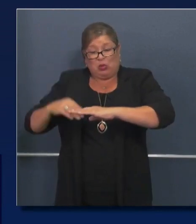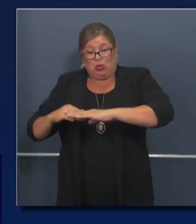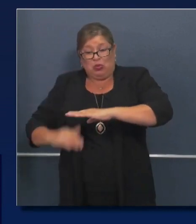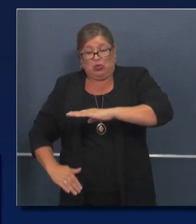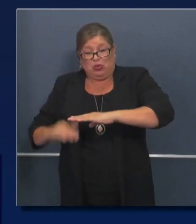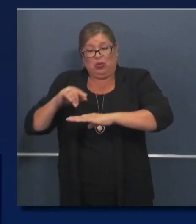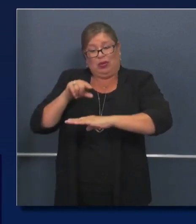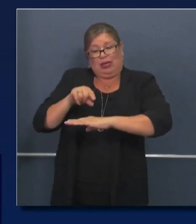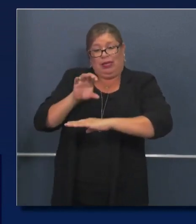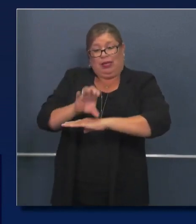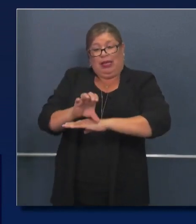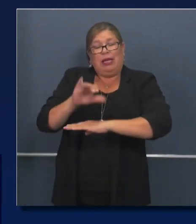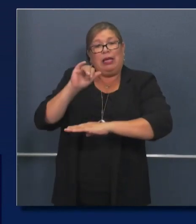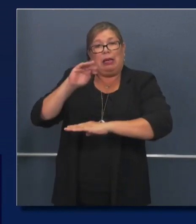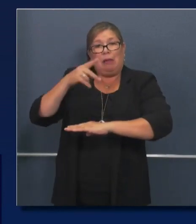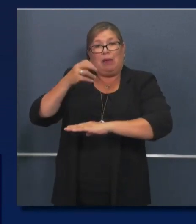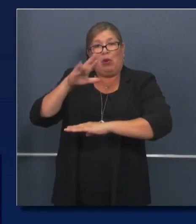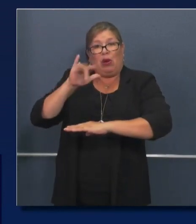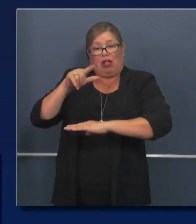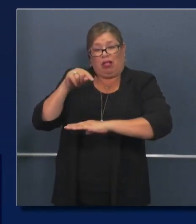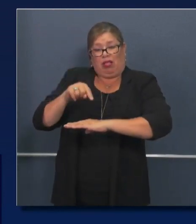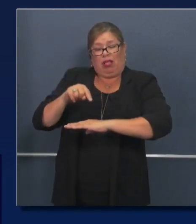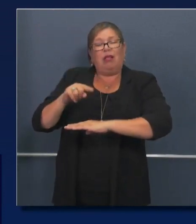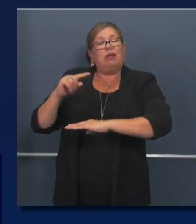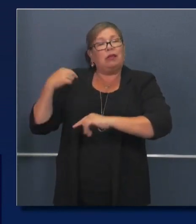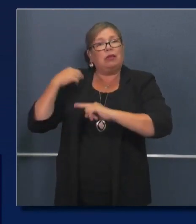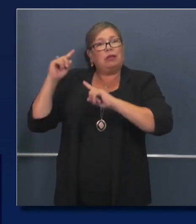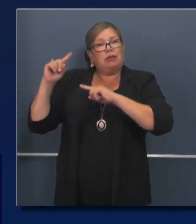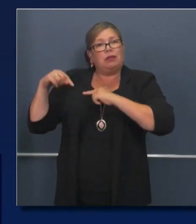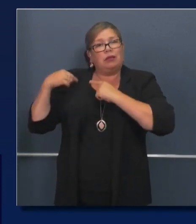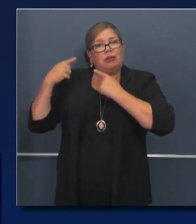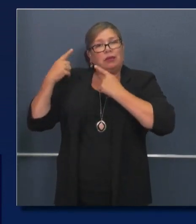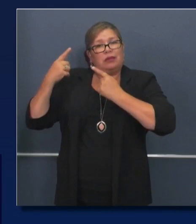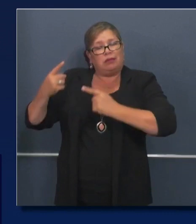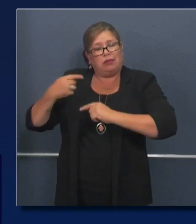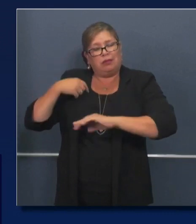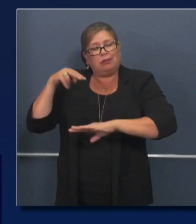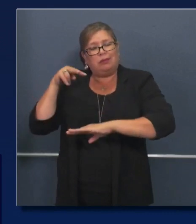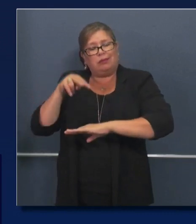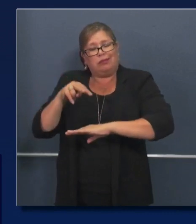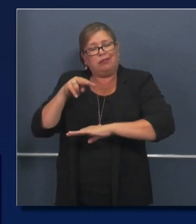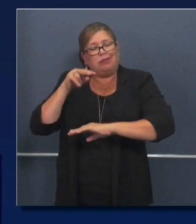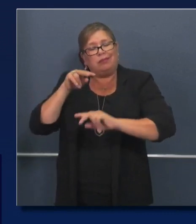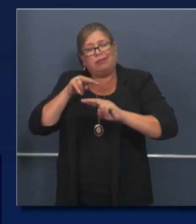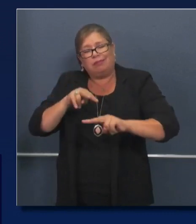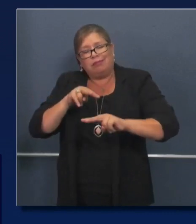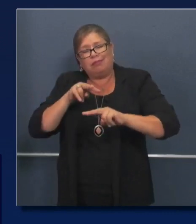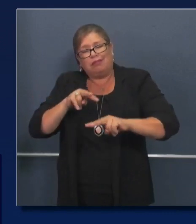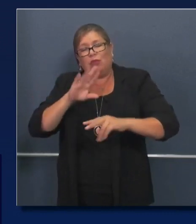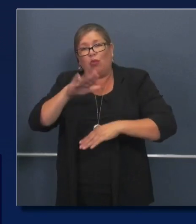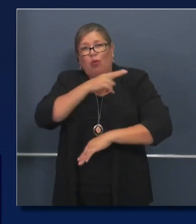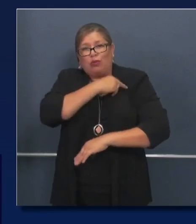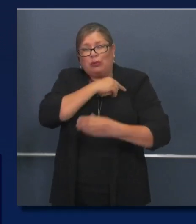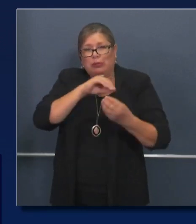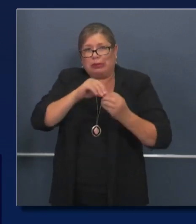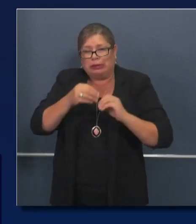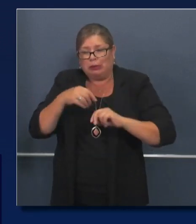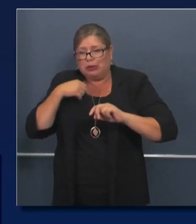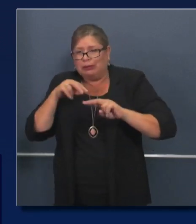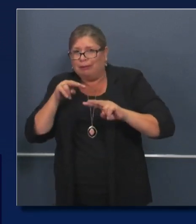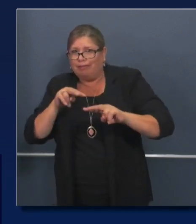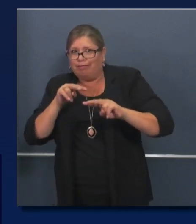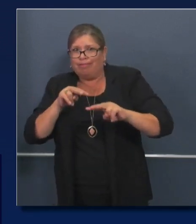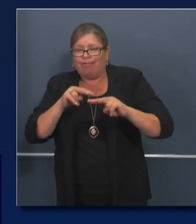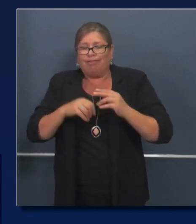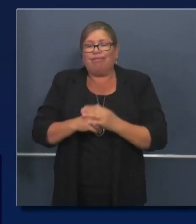in that county we have been for weeks monitoring cases, watching their hospital numbers, in addition to the many